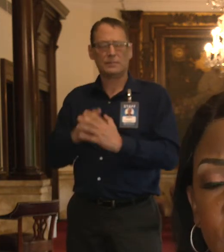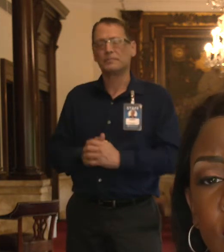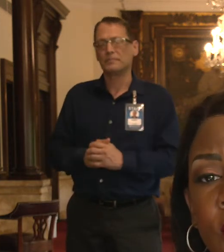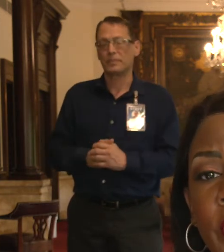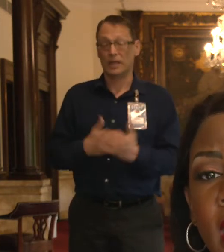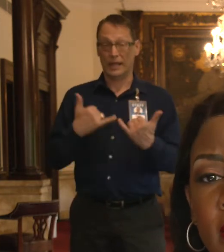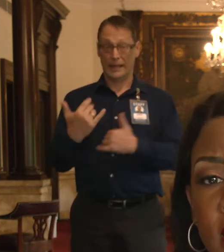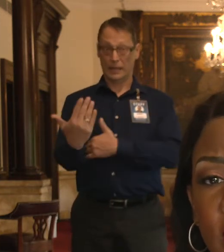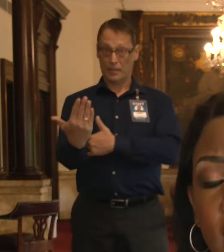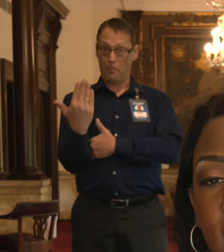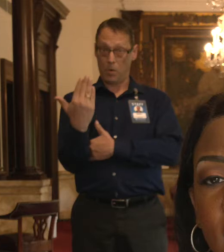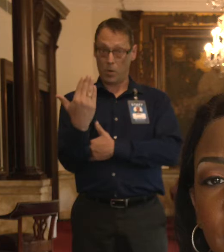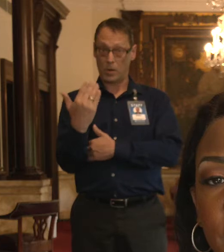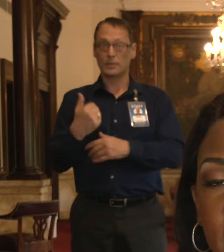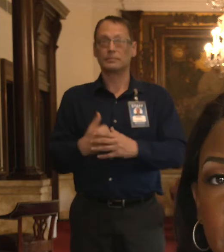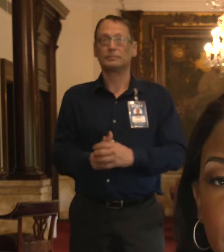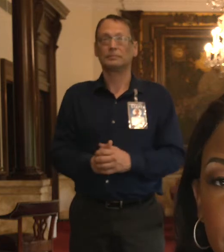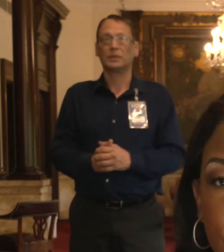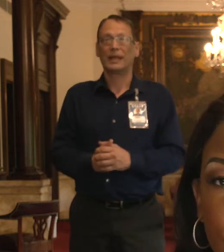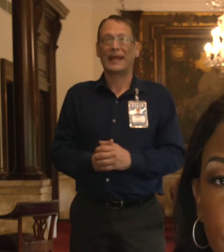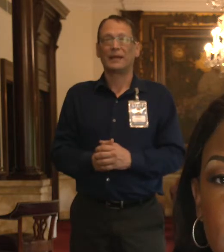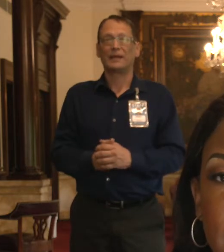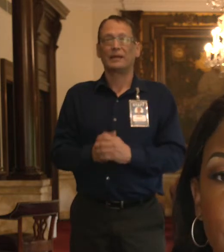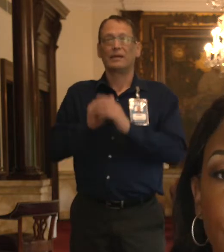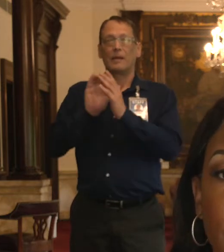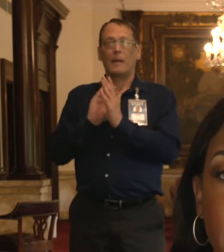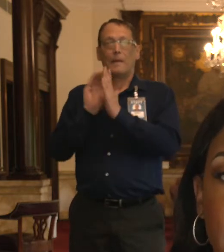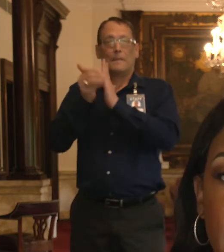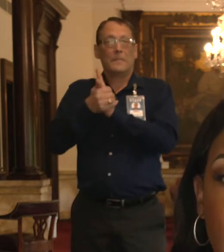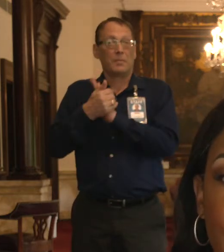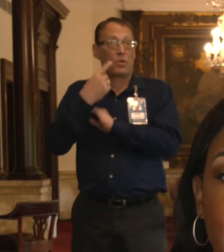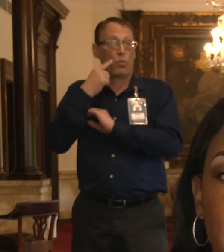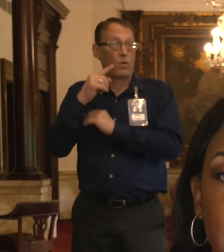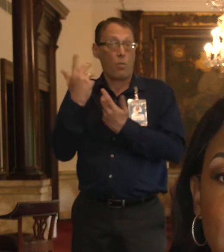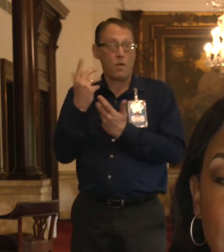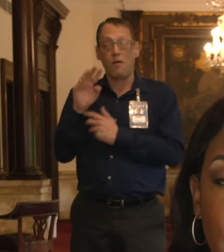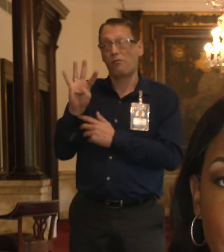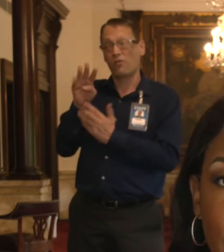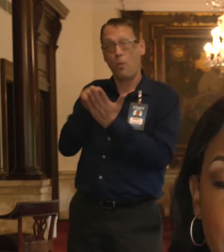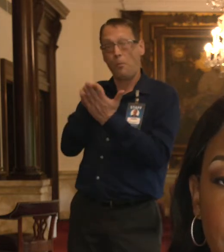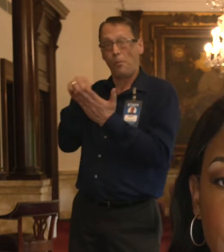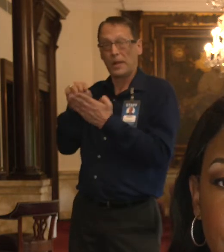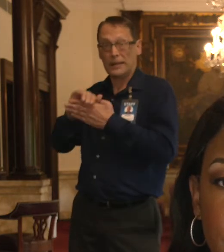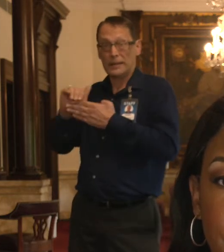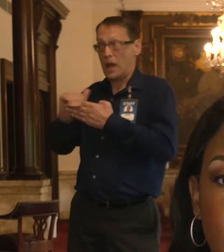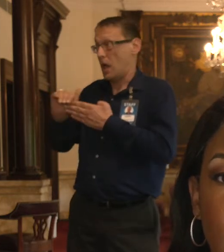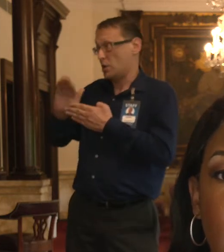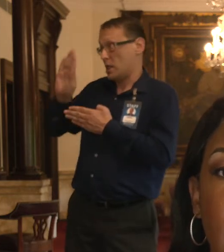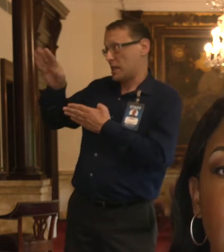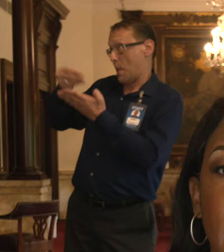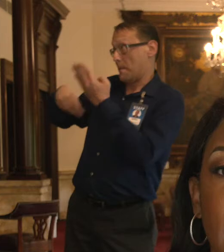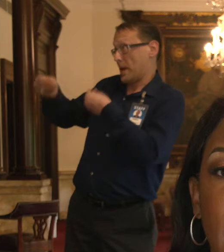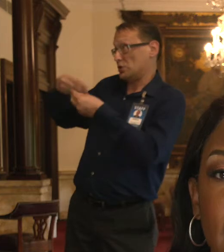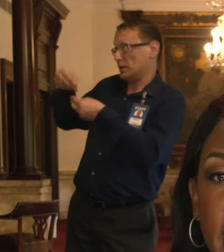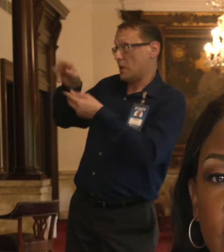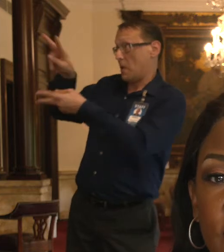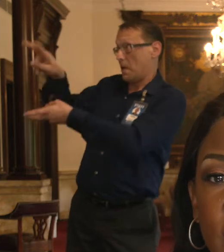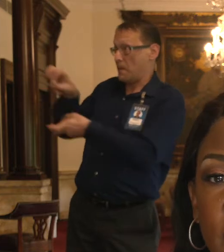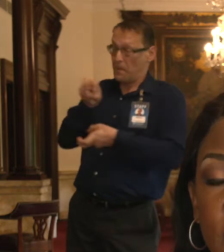morning, we also put an amendment forward to take $4 million from police staffing from the budget